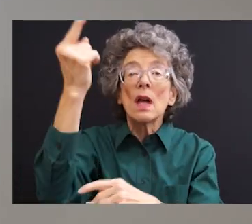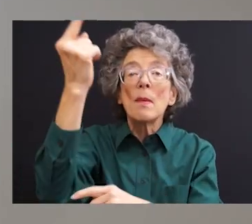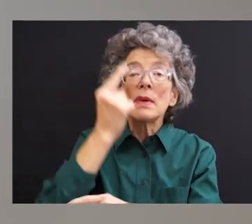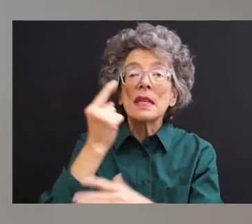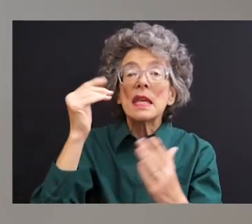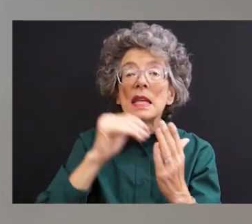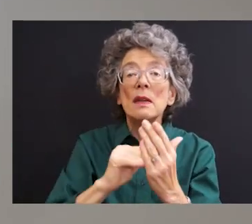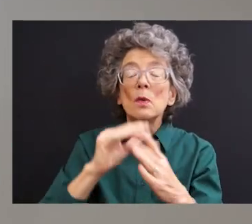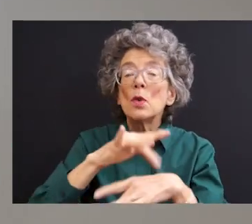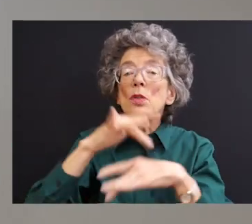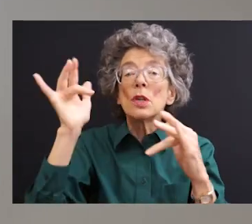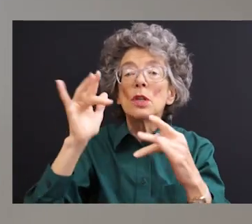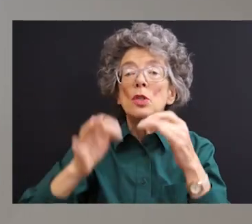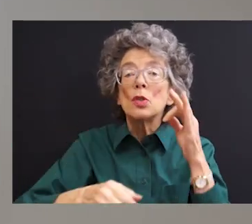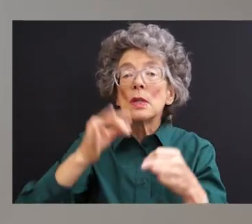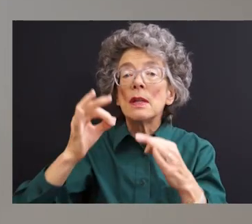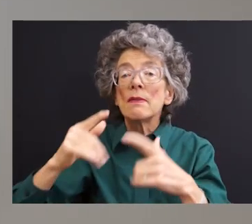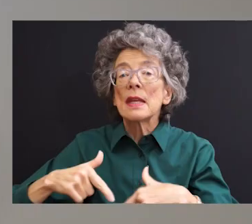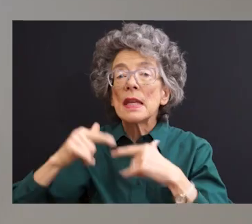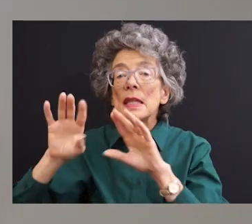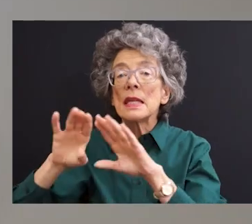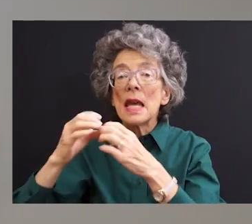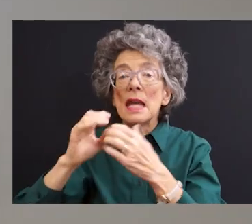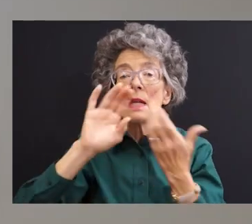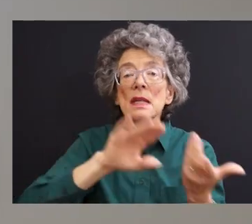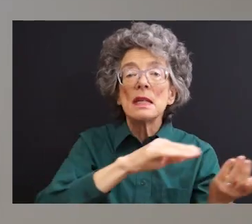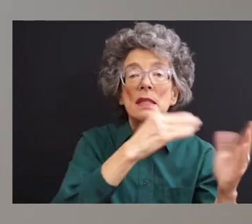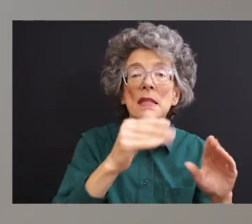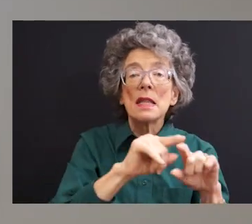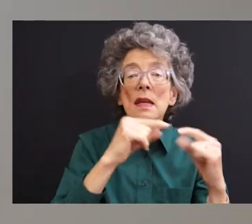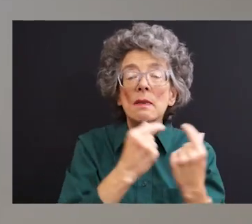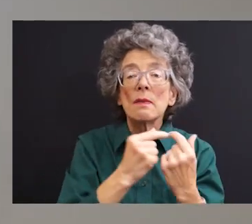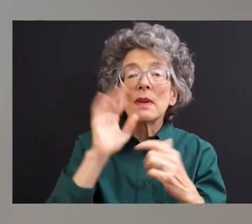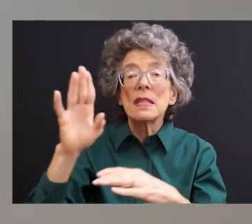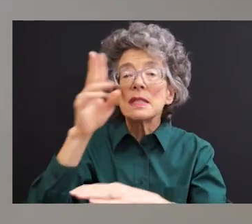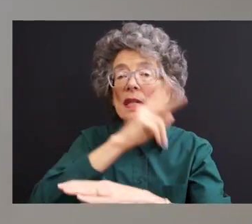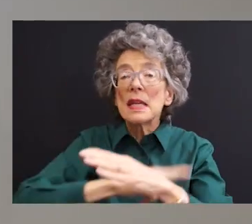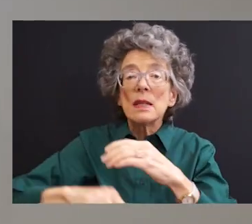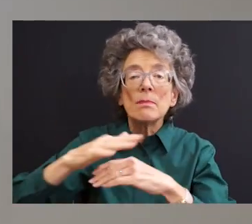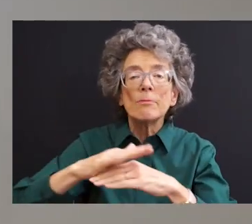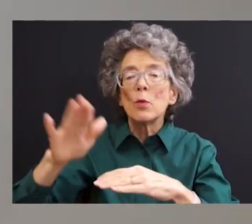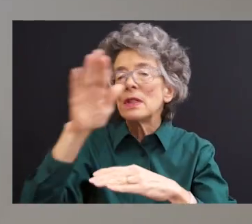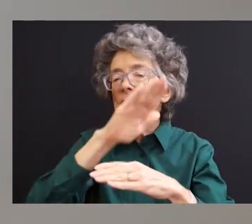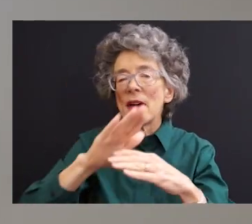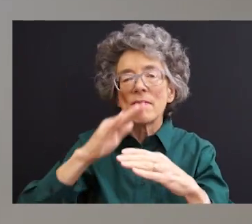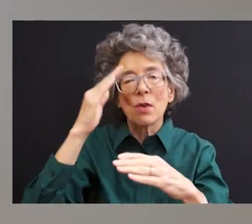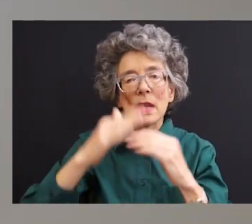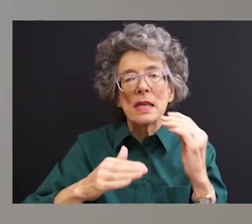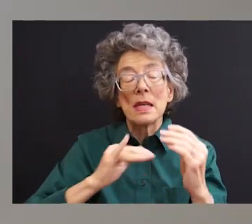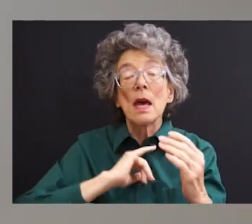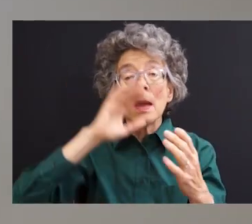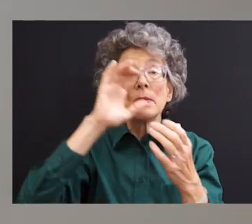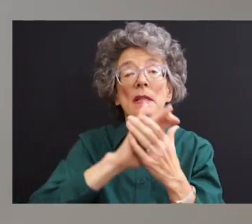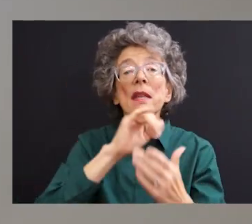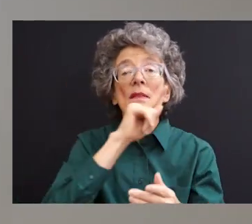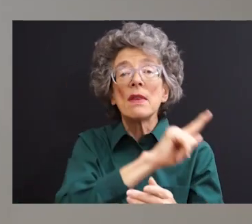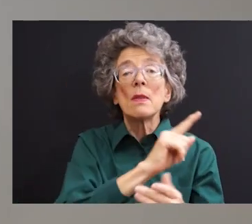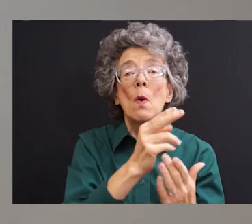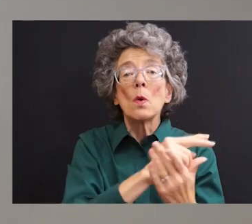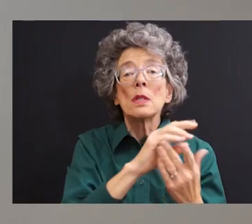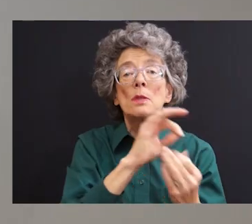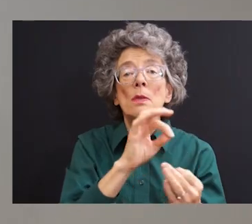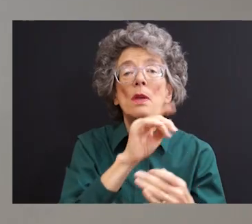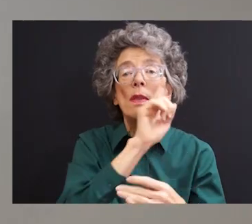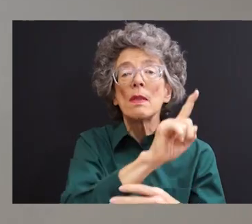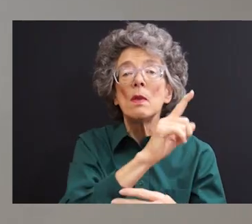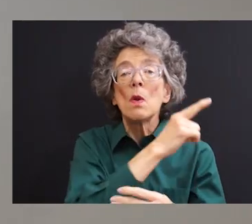again in glory to judge the living and the dead, and his kingdom will have no end. I believe in the Holy Spirit, the Lord, the